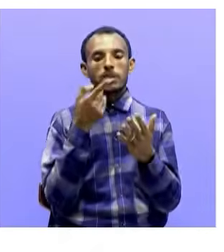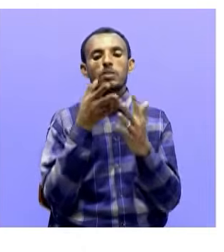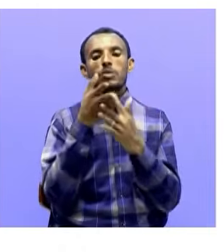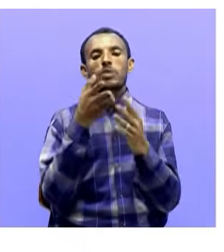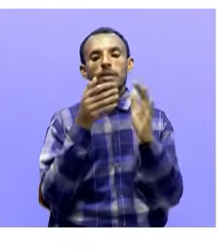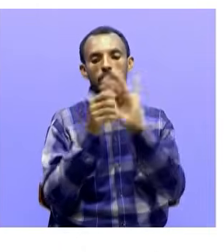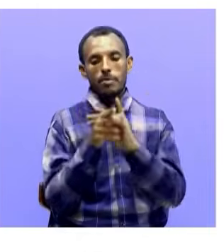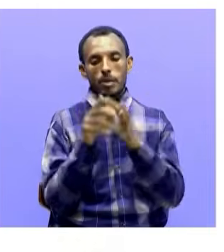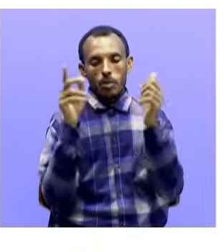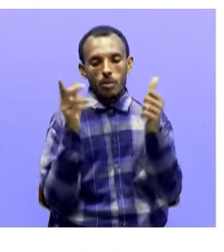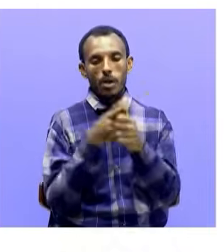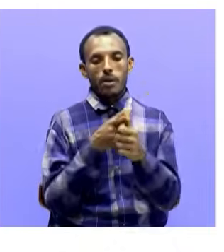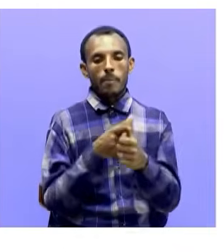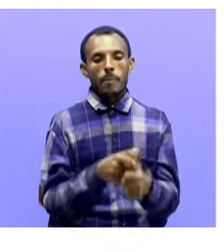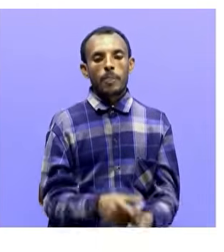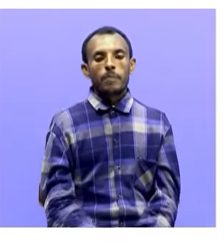1.